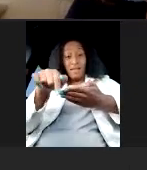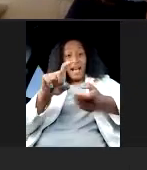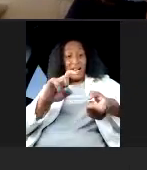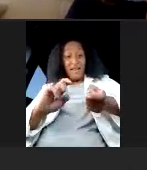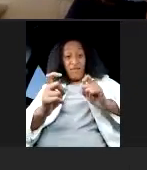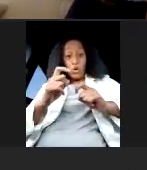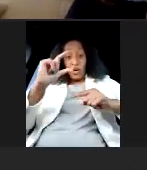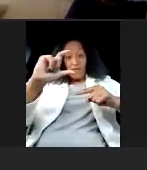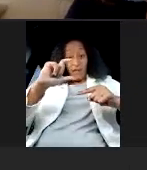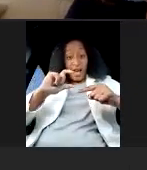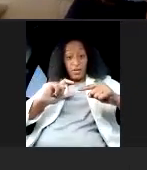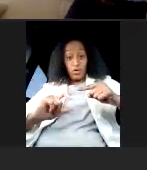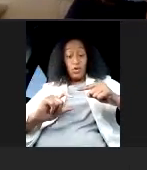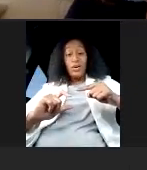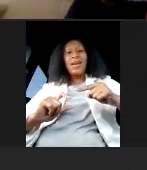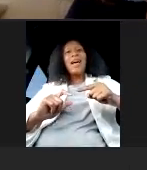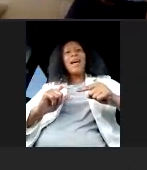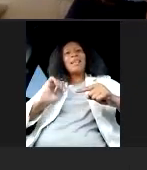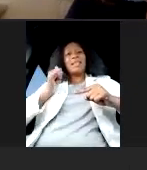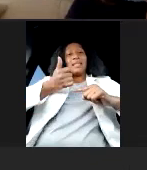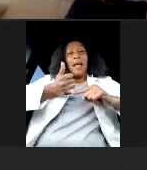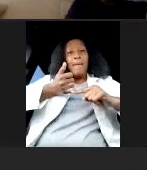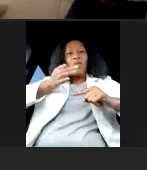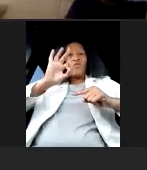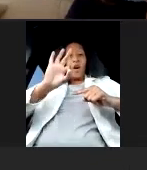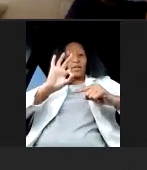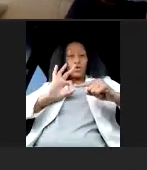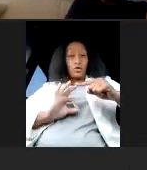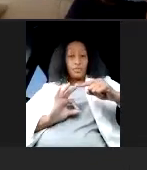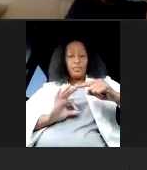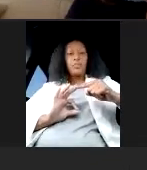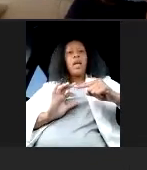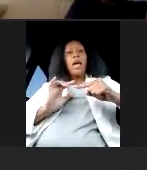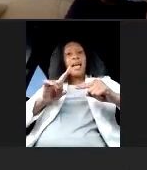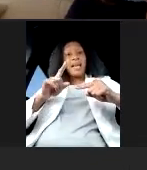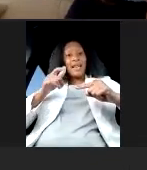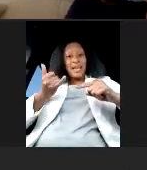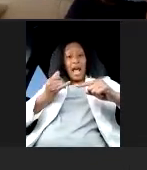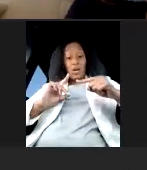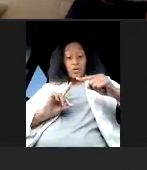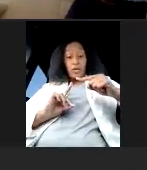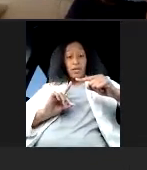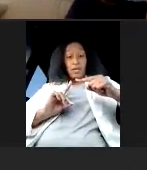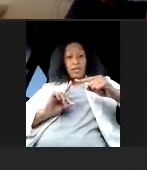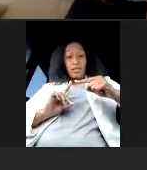to put in the denominator the unit that I want to cancel out. In this case, the miles.